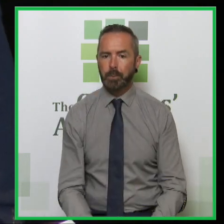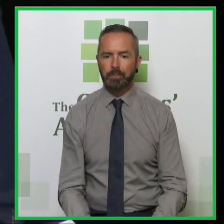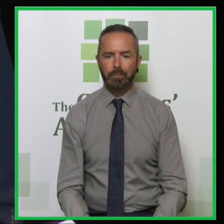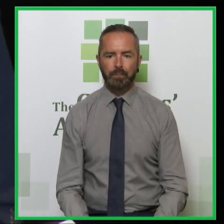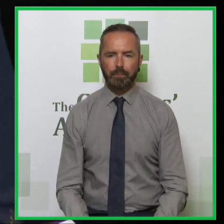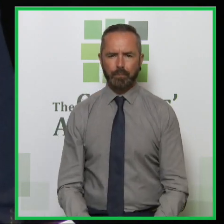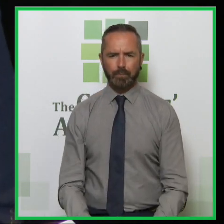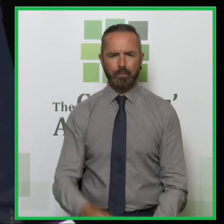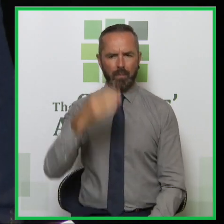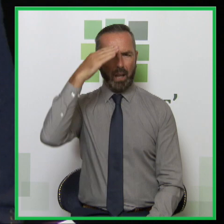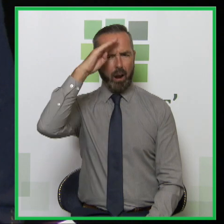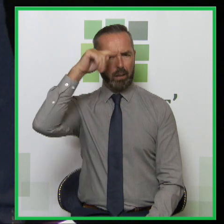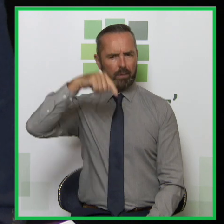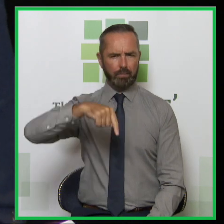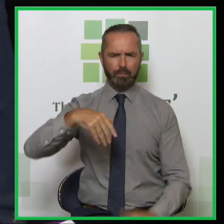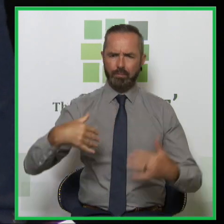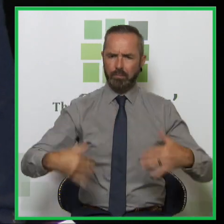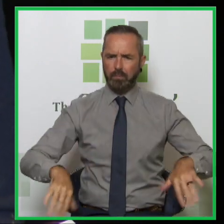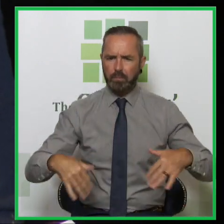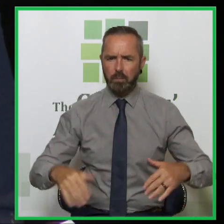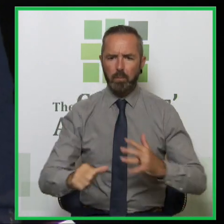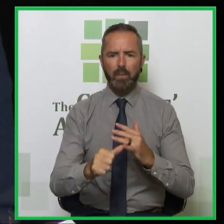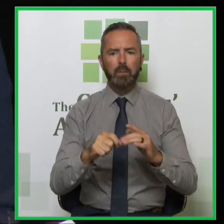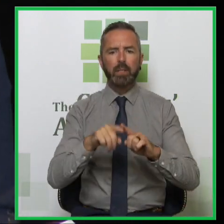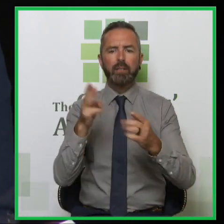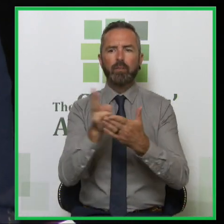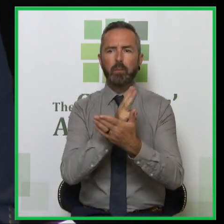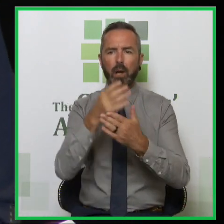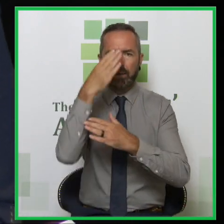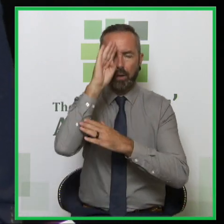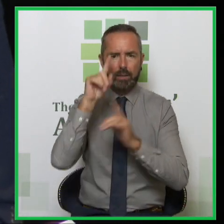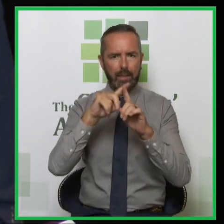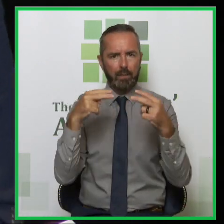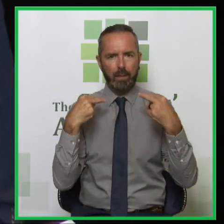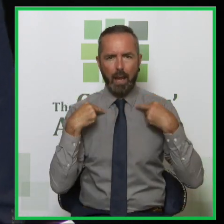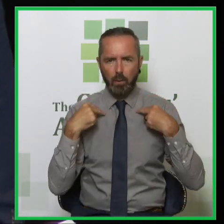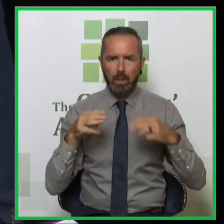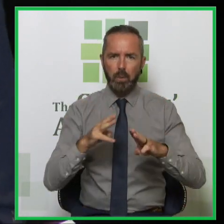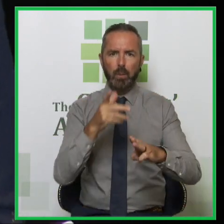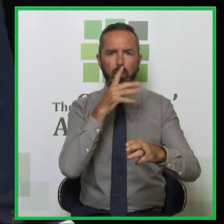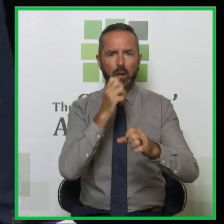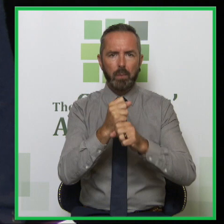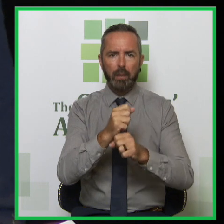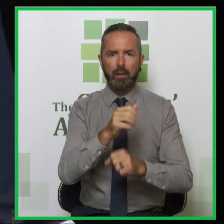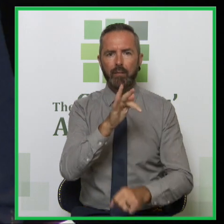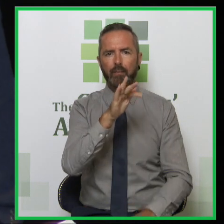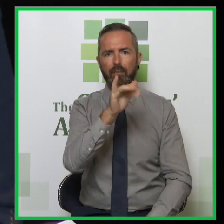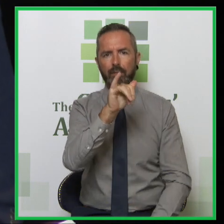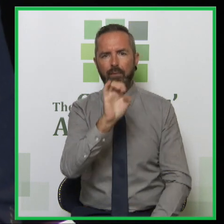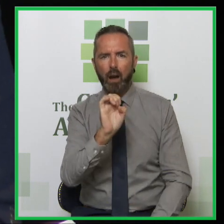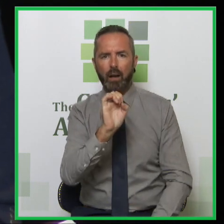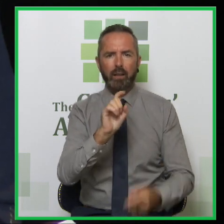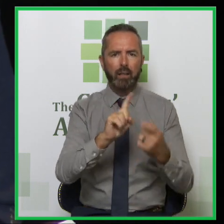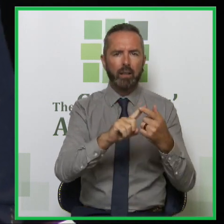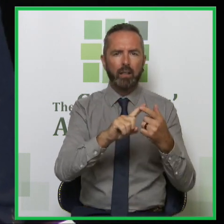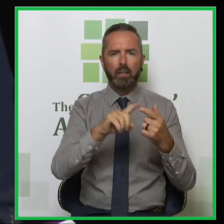This was Ireland, but I was experiencing a completely different language. People were talking about FI and the joy,